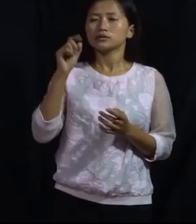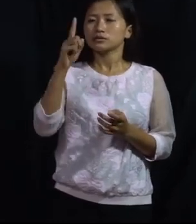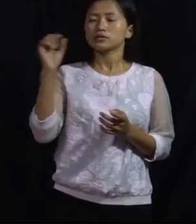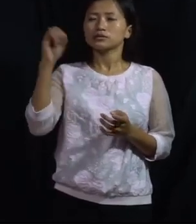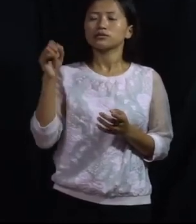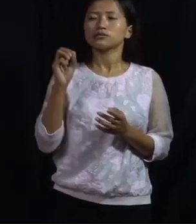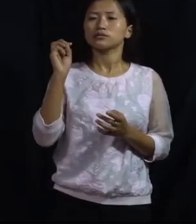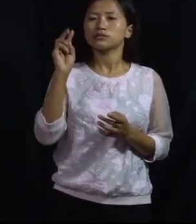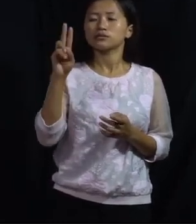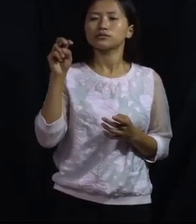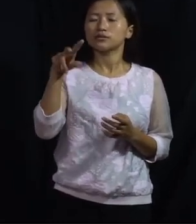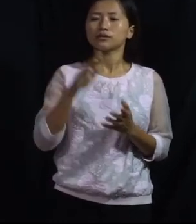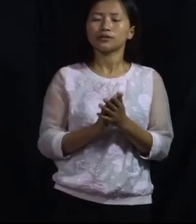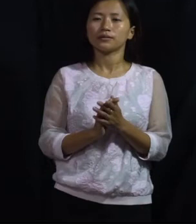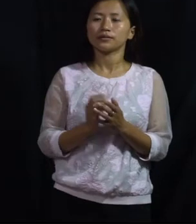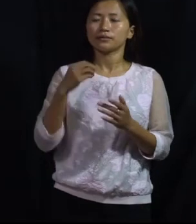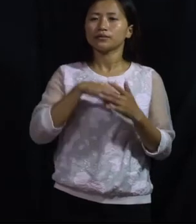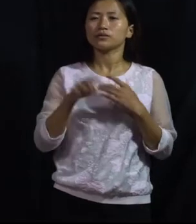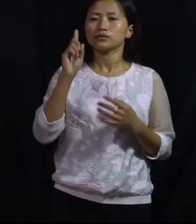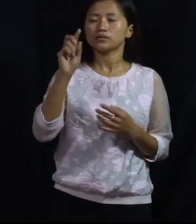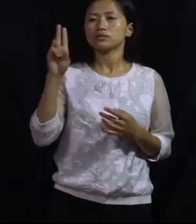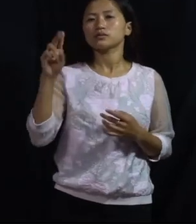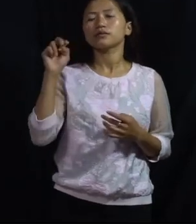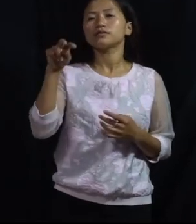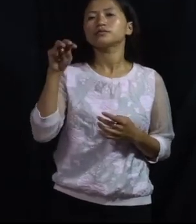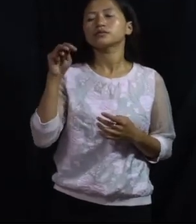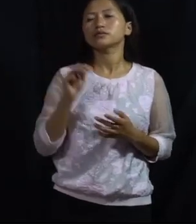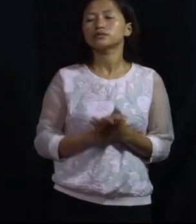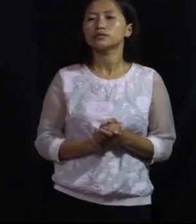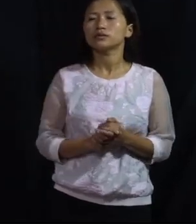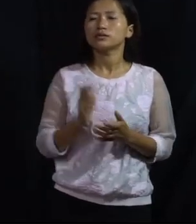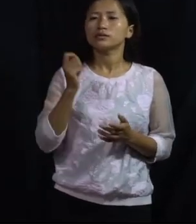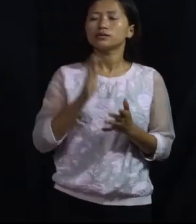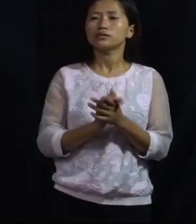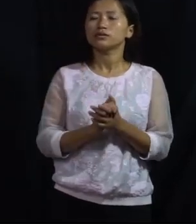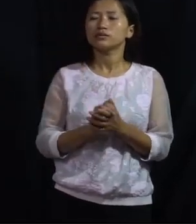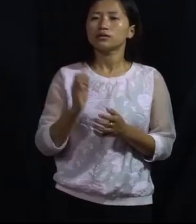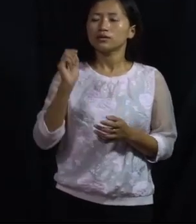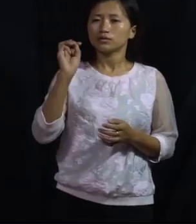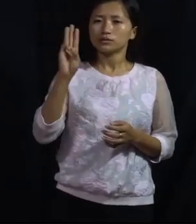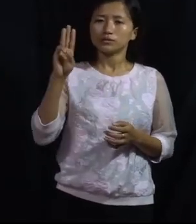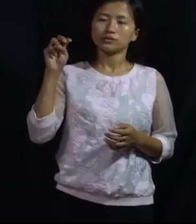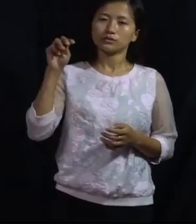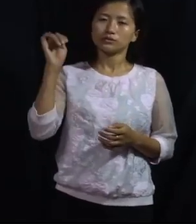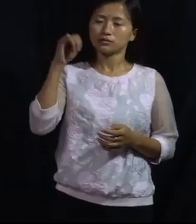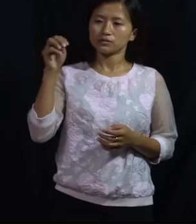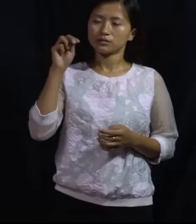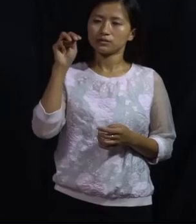and employees provident fund is 12,000. Workmen's compensation fund is 3,600.